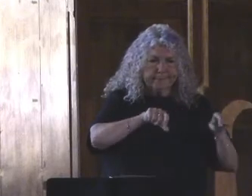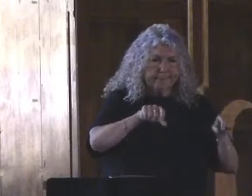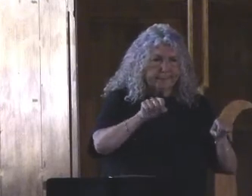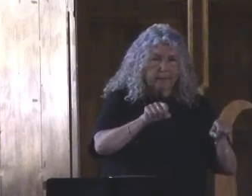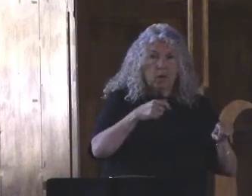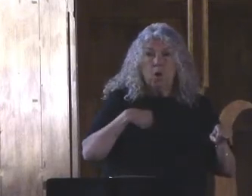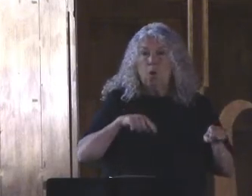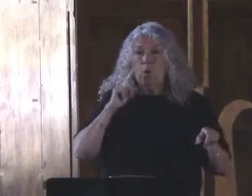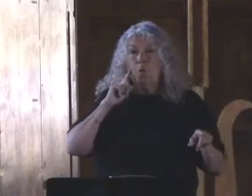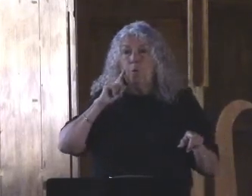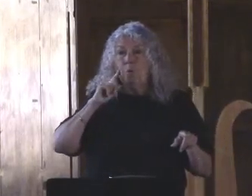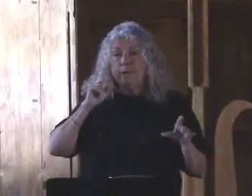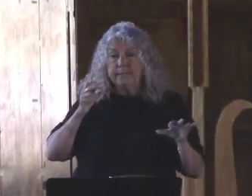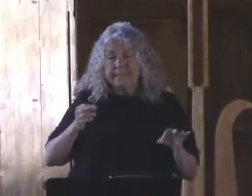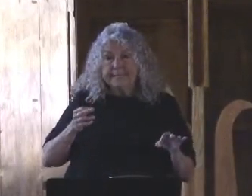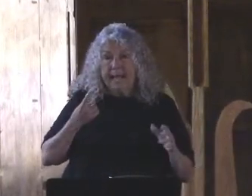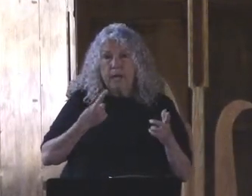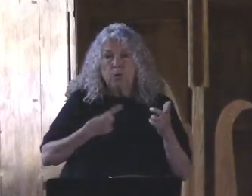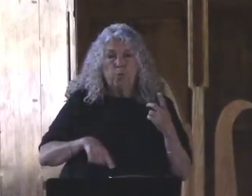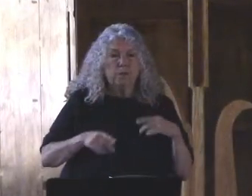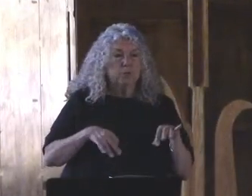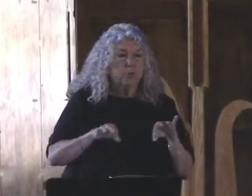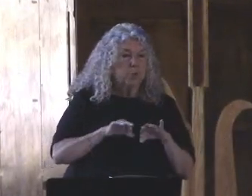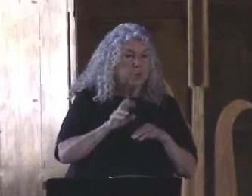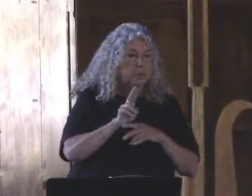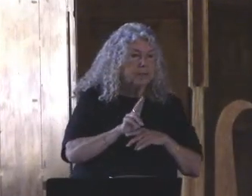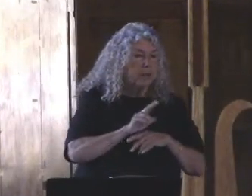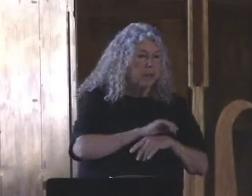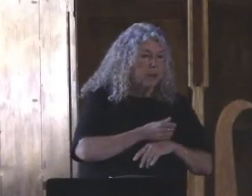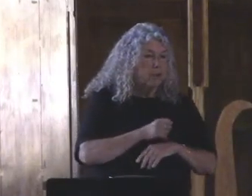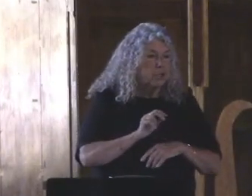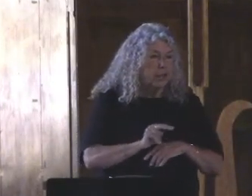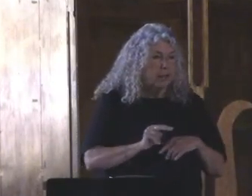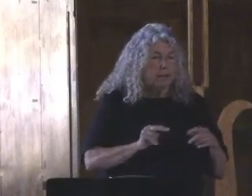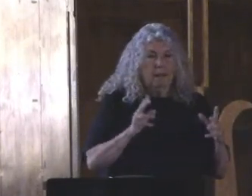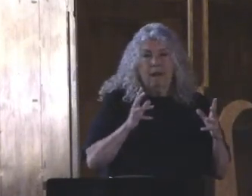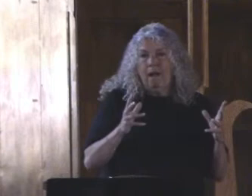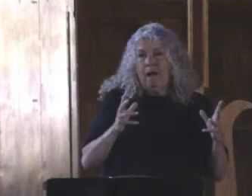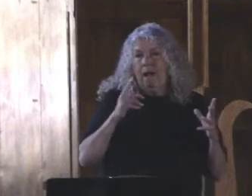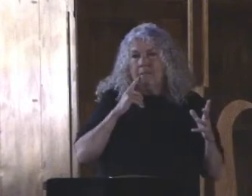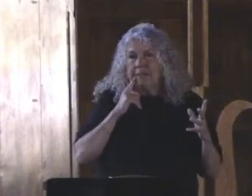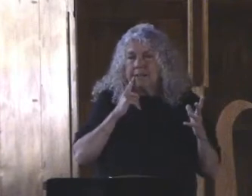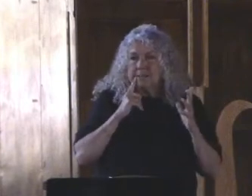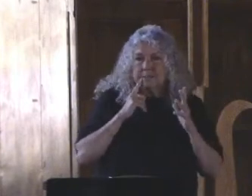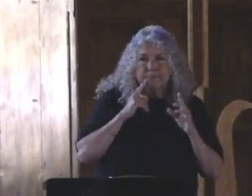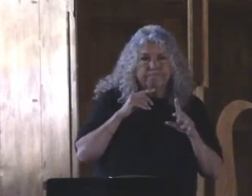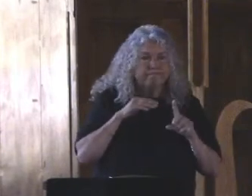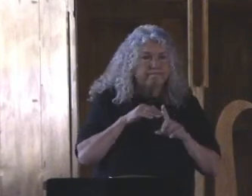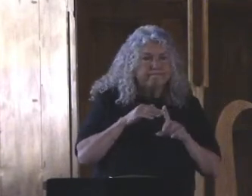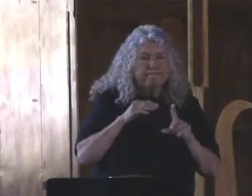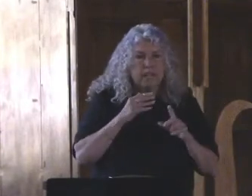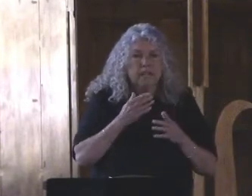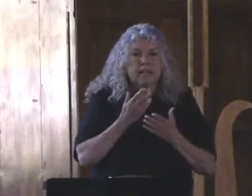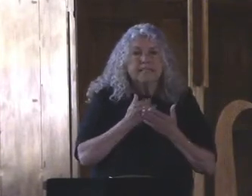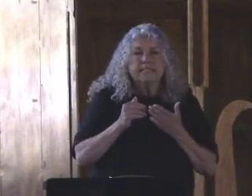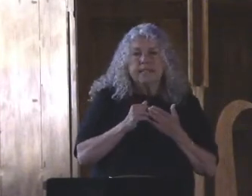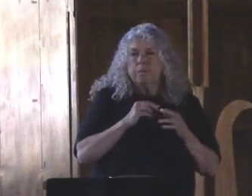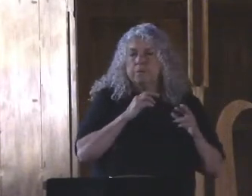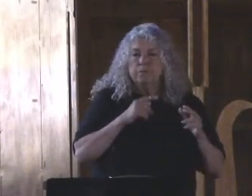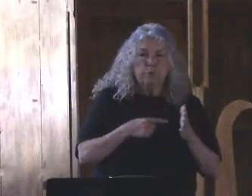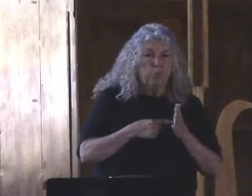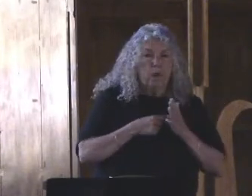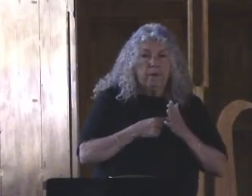We can choose what's worth spending our energy on. There are lots of provocations, and some demand a fierce